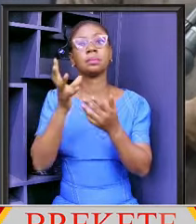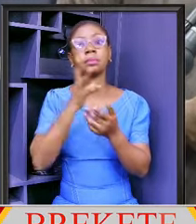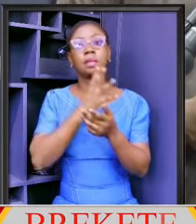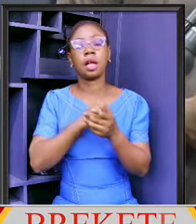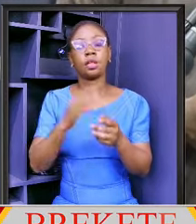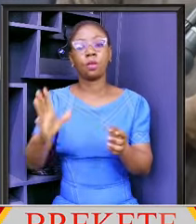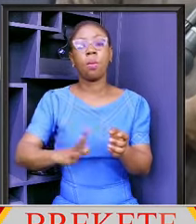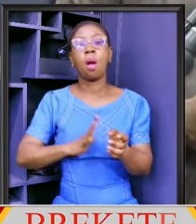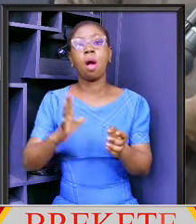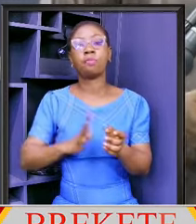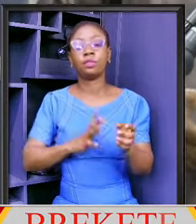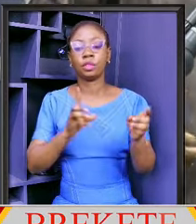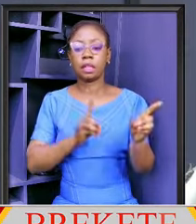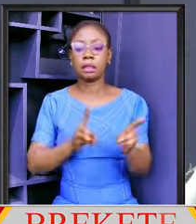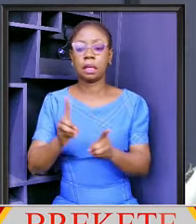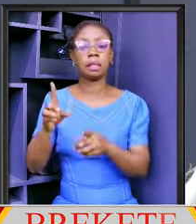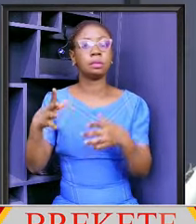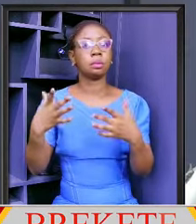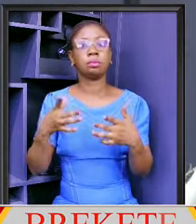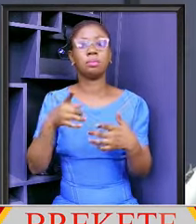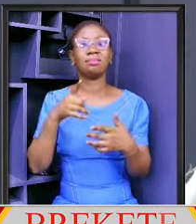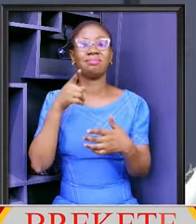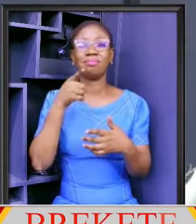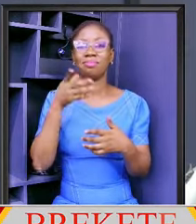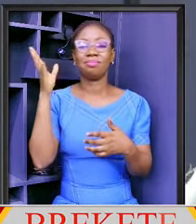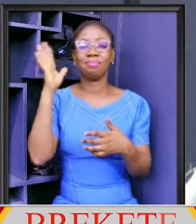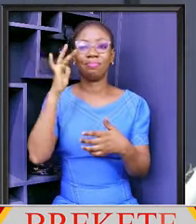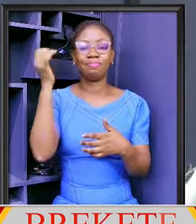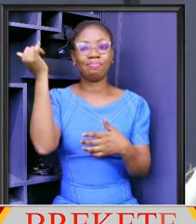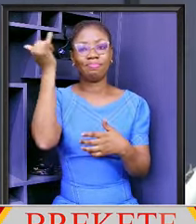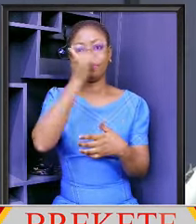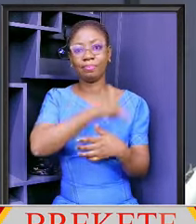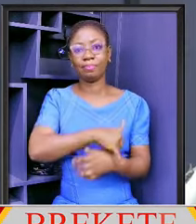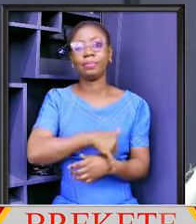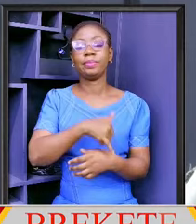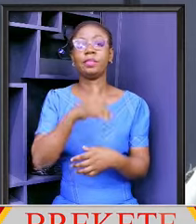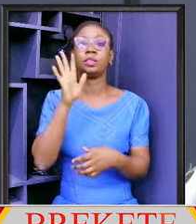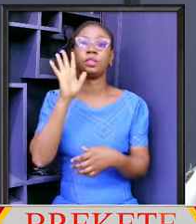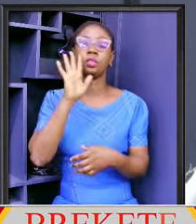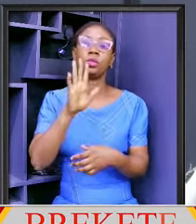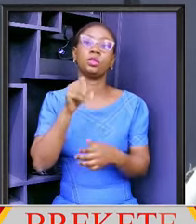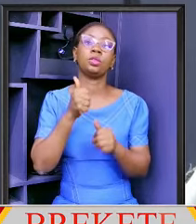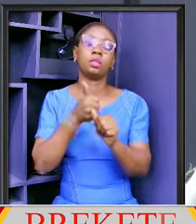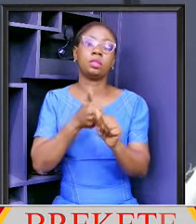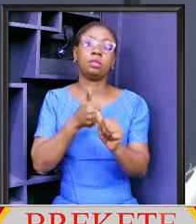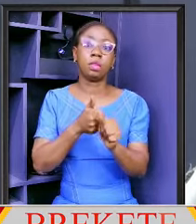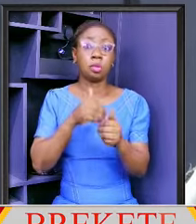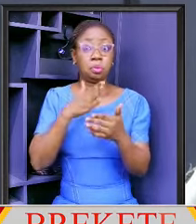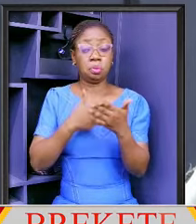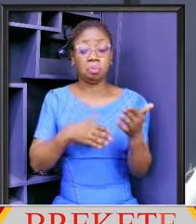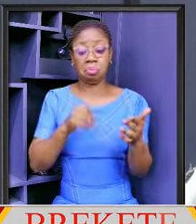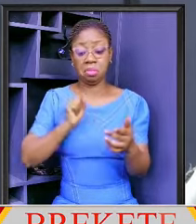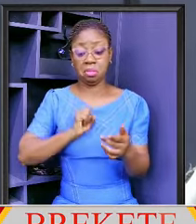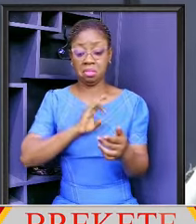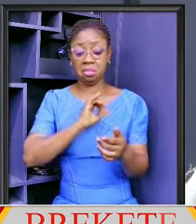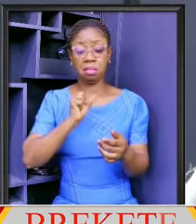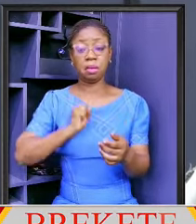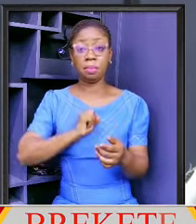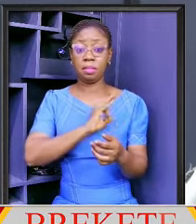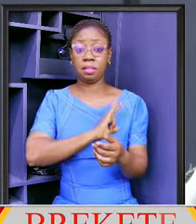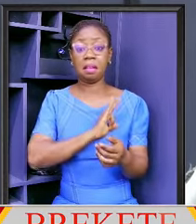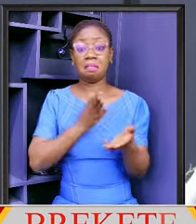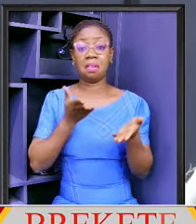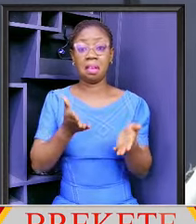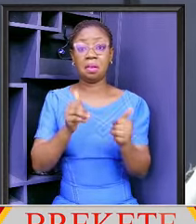direction. When I go just mess on ourselves up. Some staff there with you, they are not concerned about the progress of the